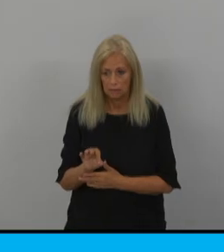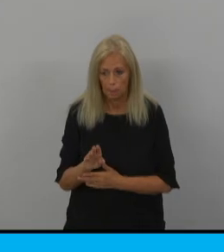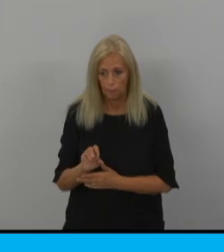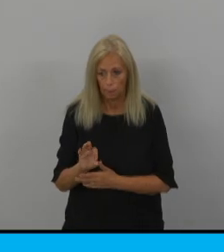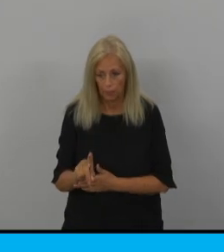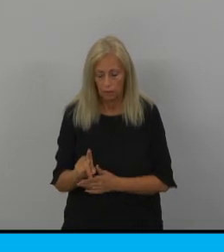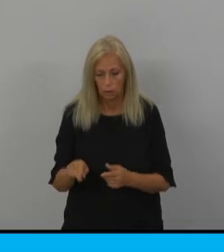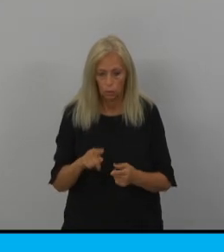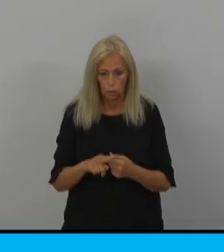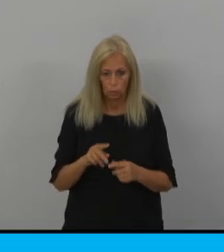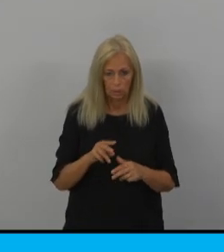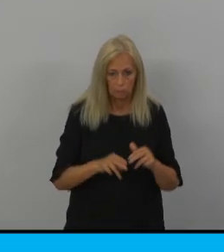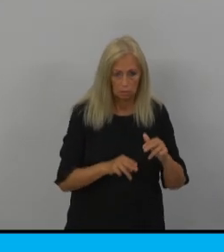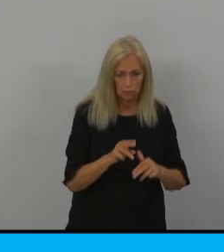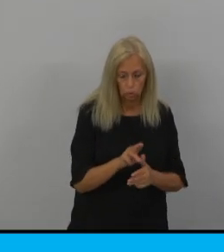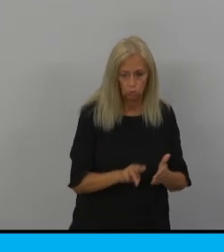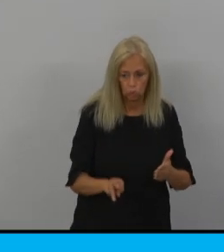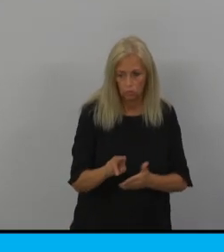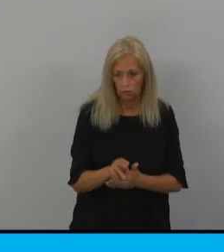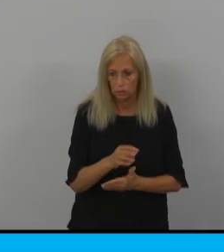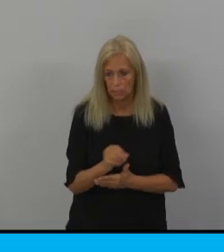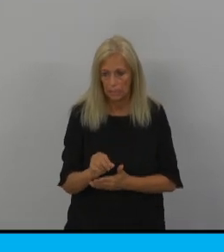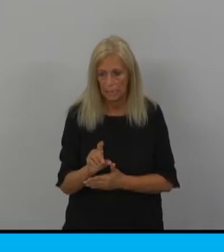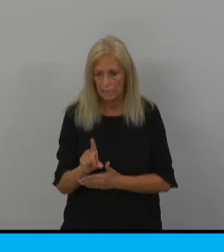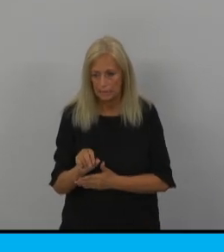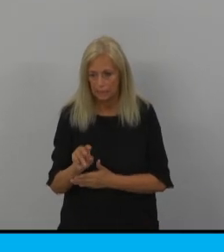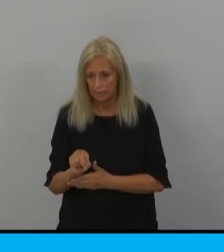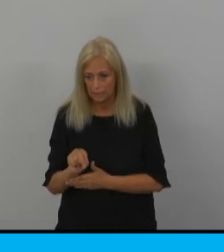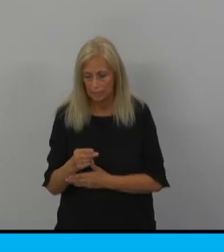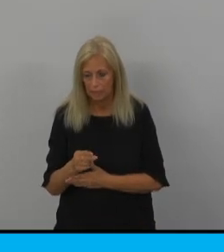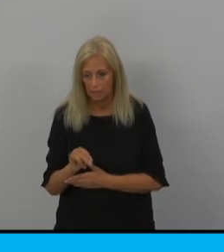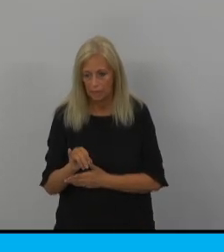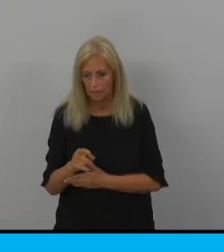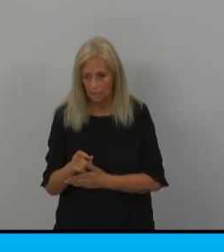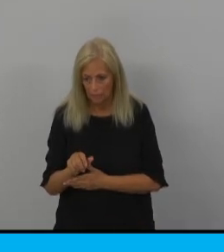built University and Hines, Dean Highland, and Bells Hill.